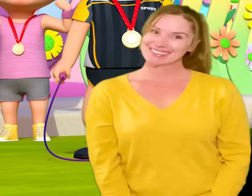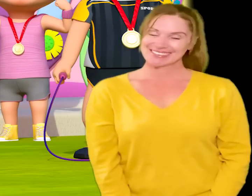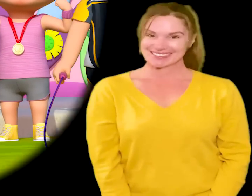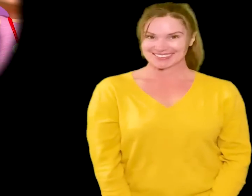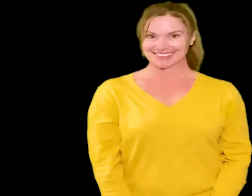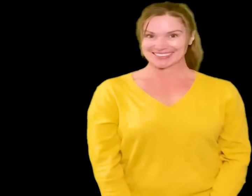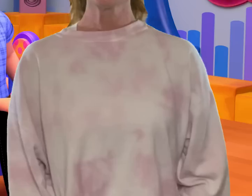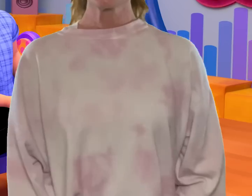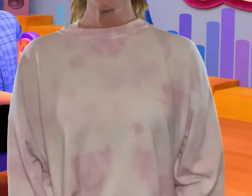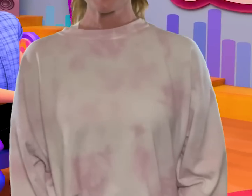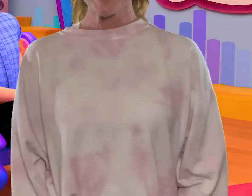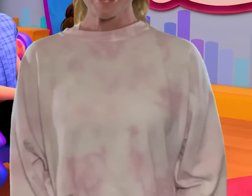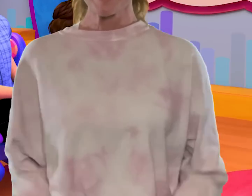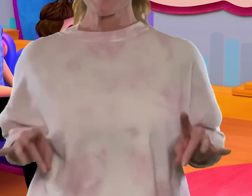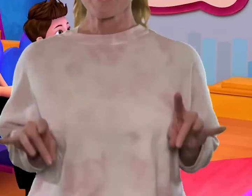after